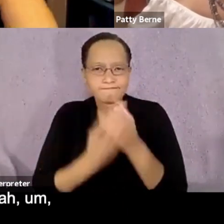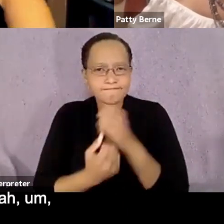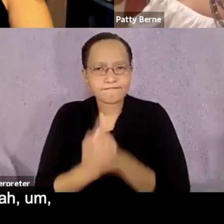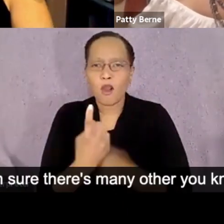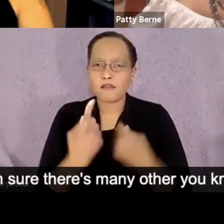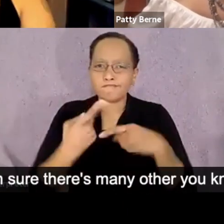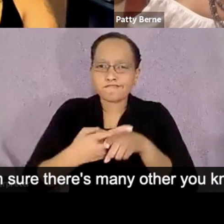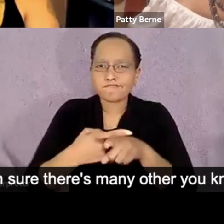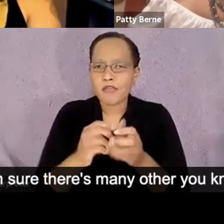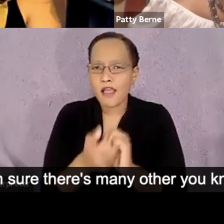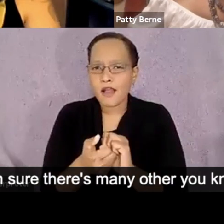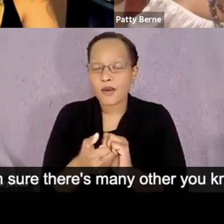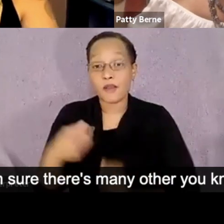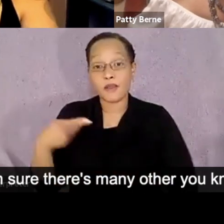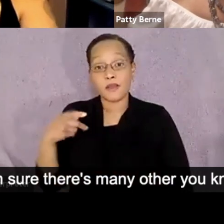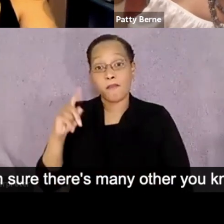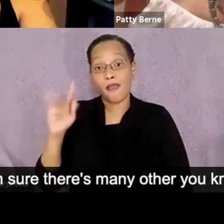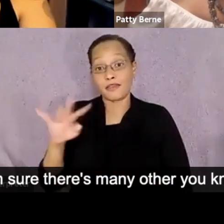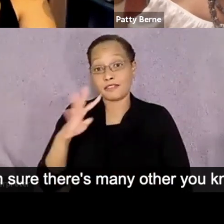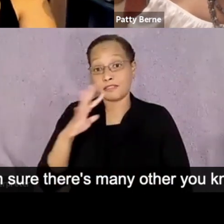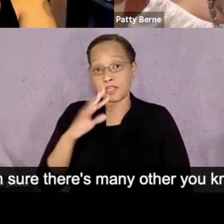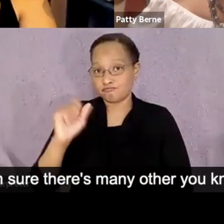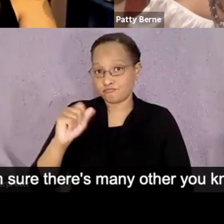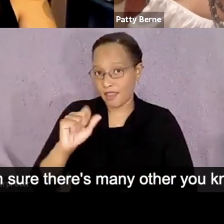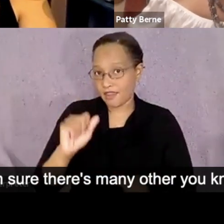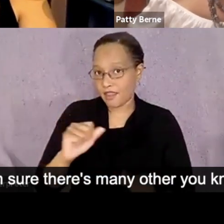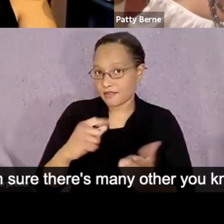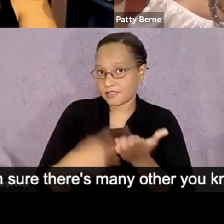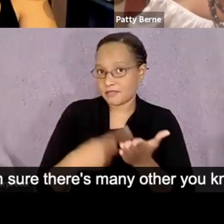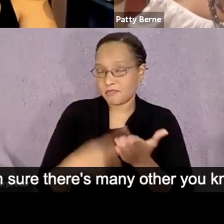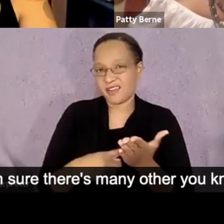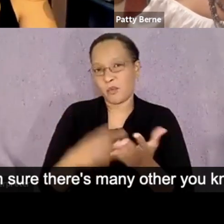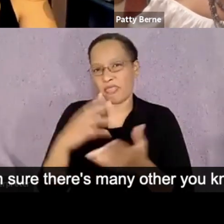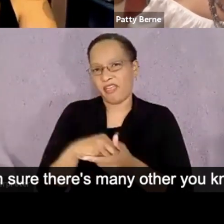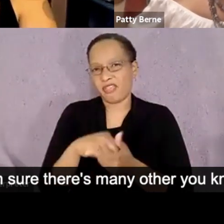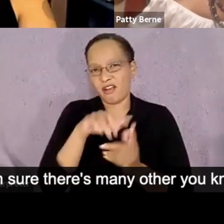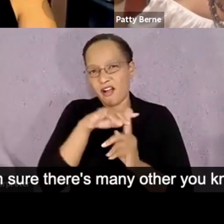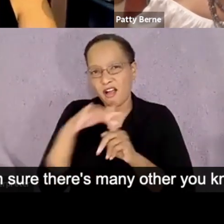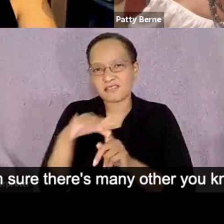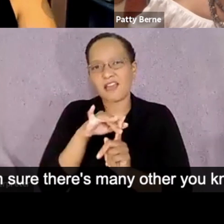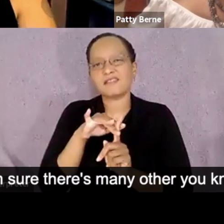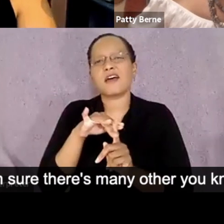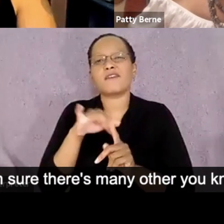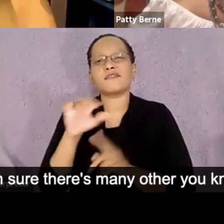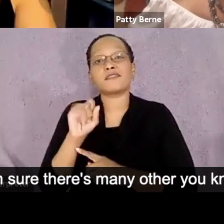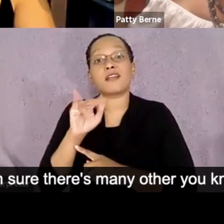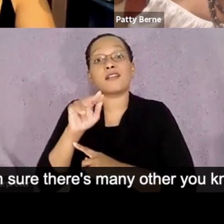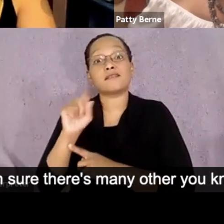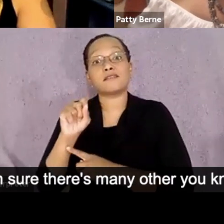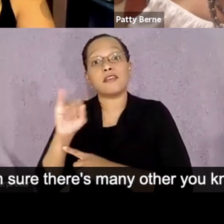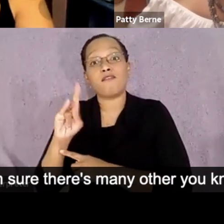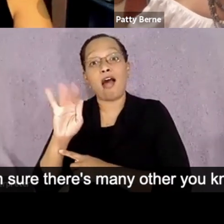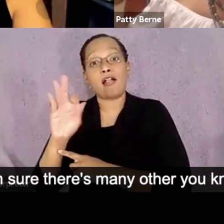And I can speak to it in the context of Zin's work. I'm sure there's many other, collectives and individuals that are